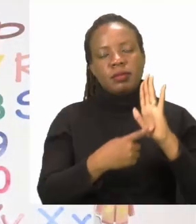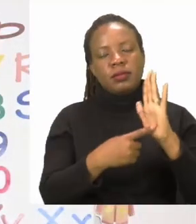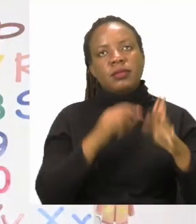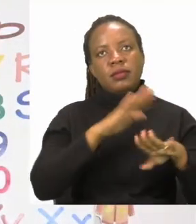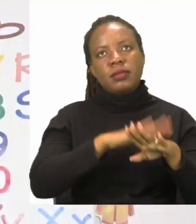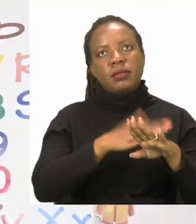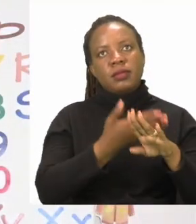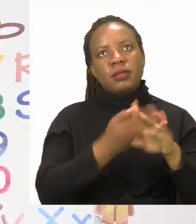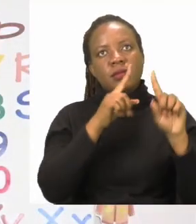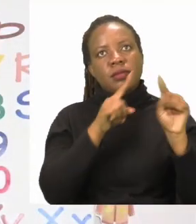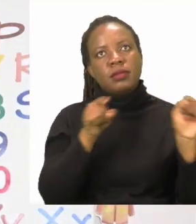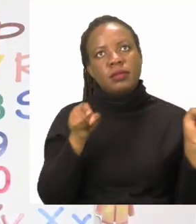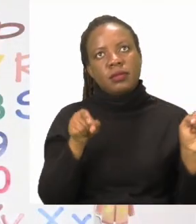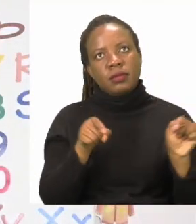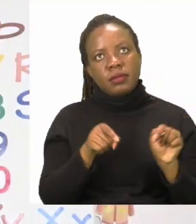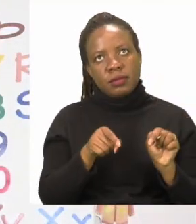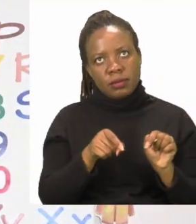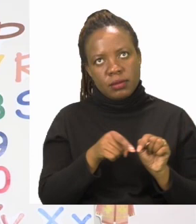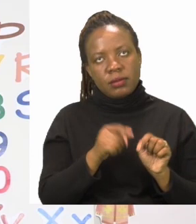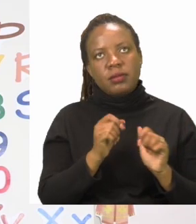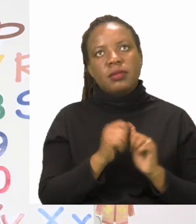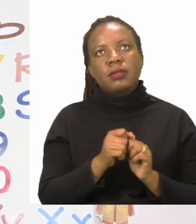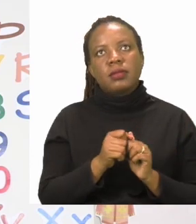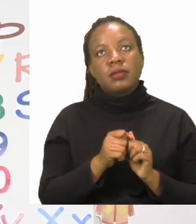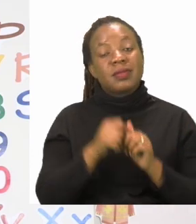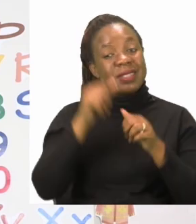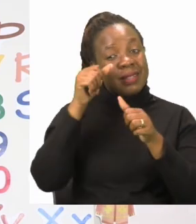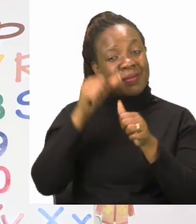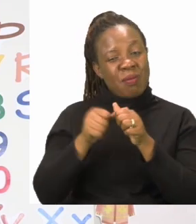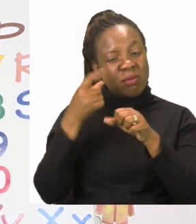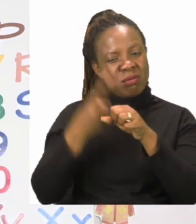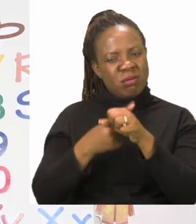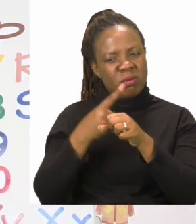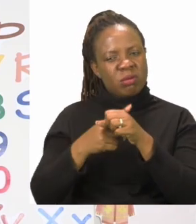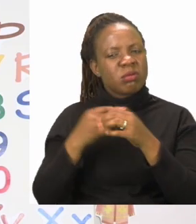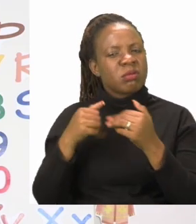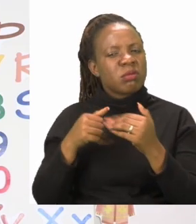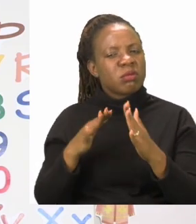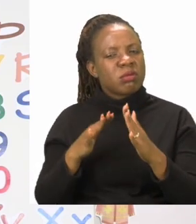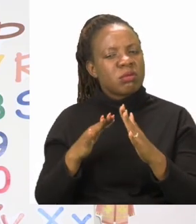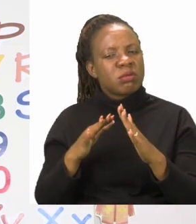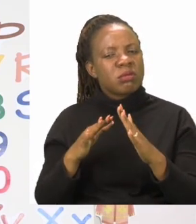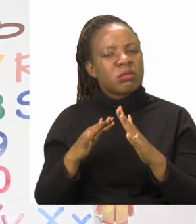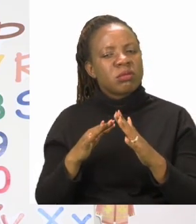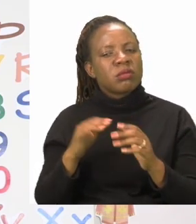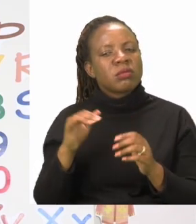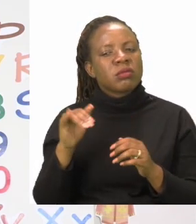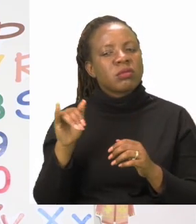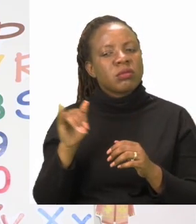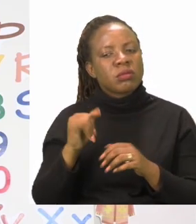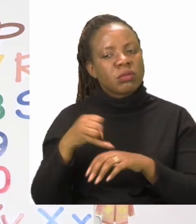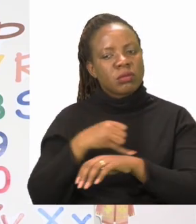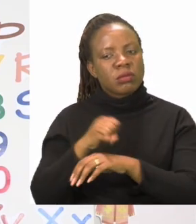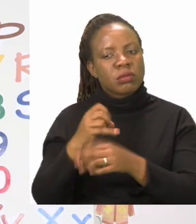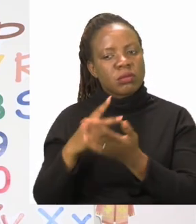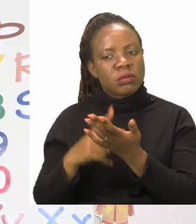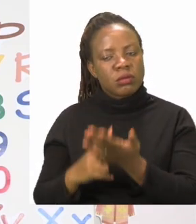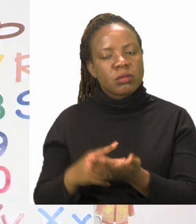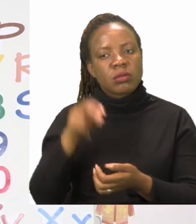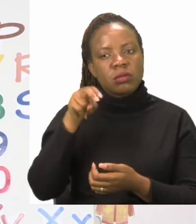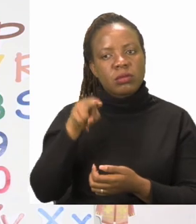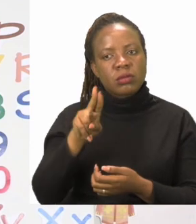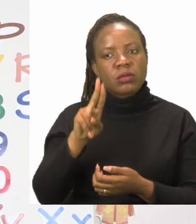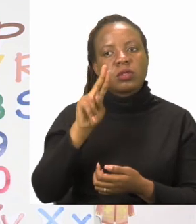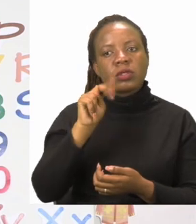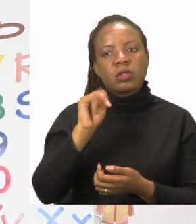girls, every time we always start with our units, and we have a U for our units, a